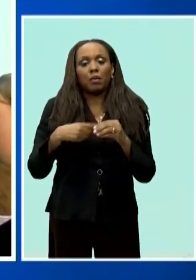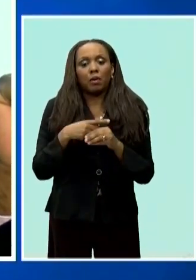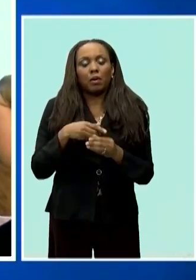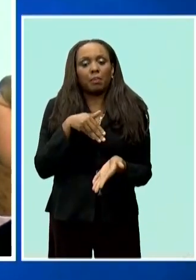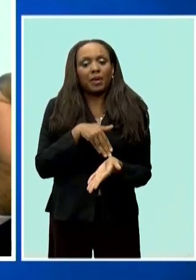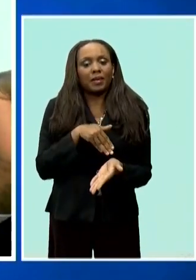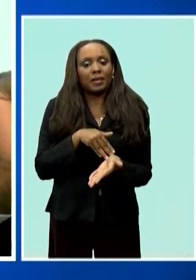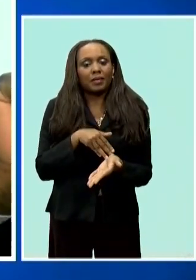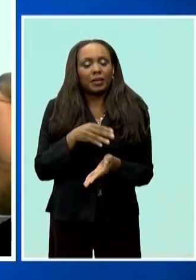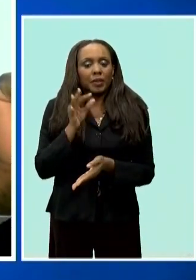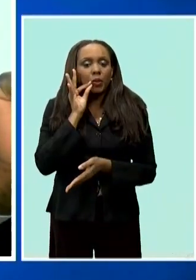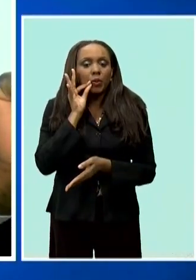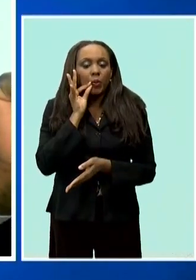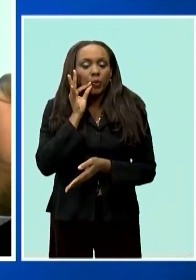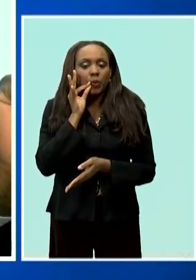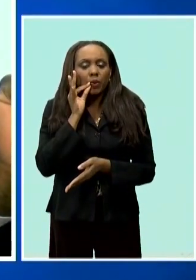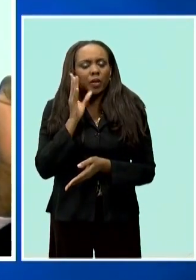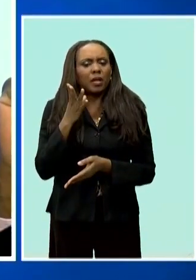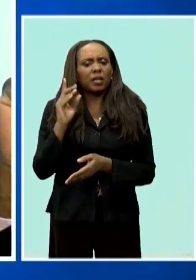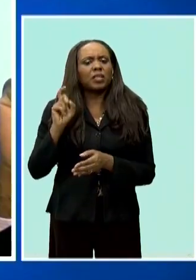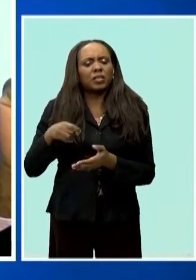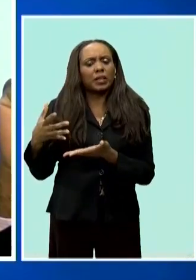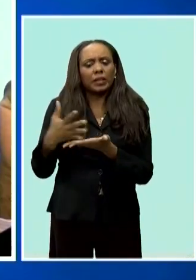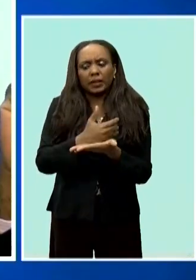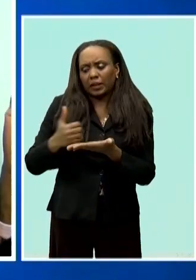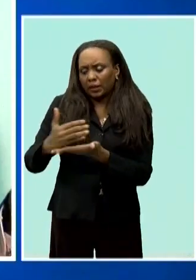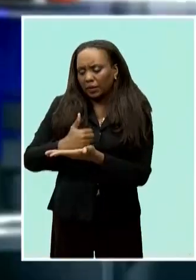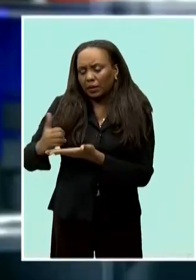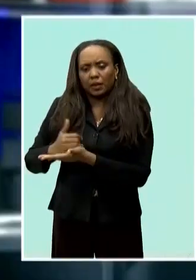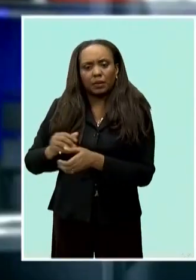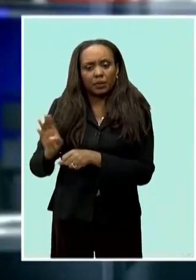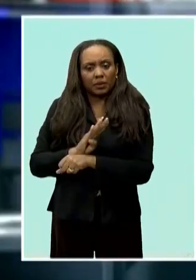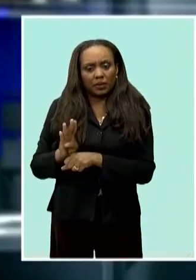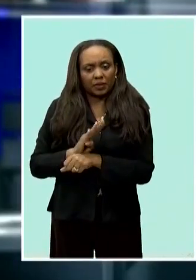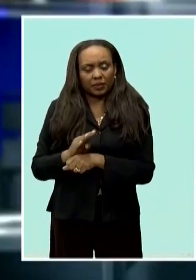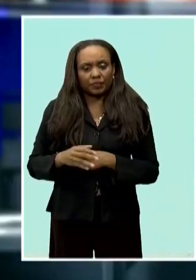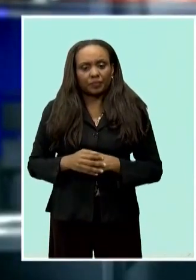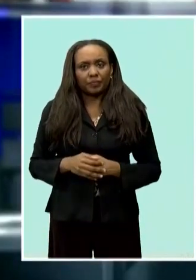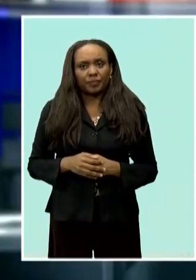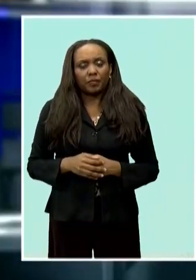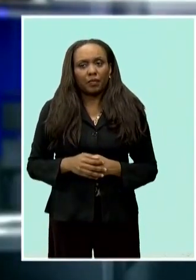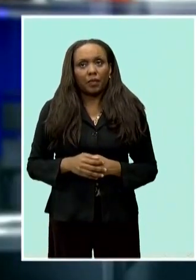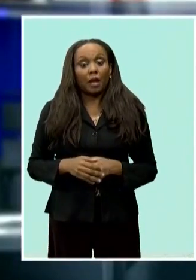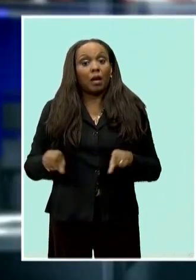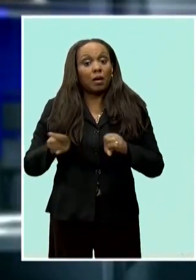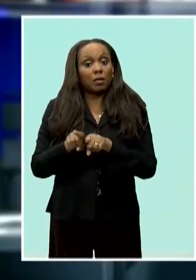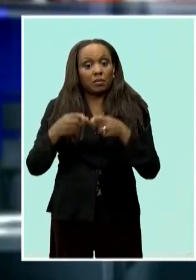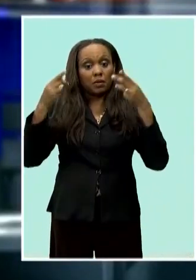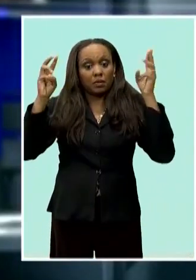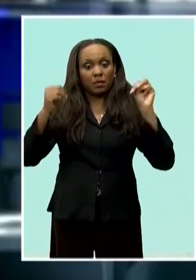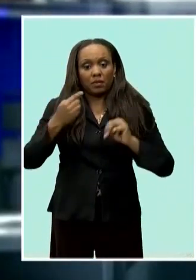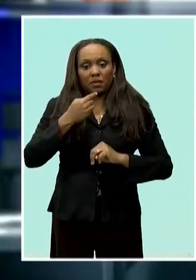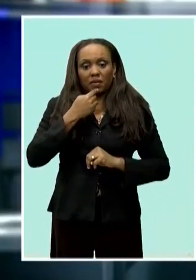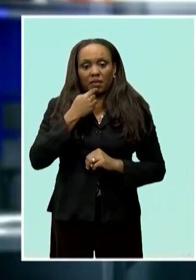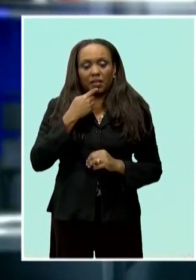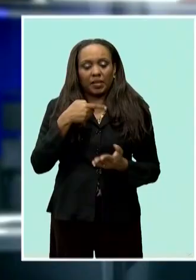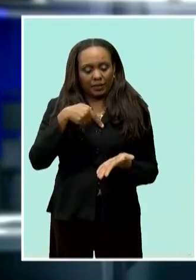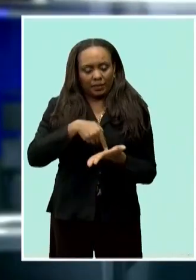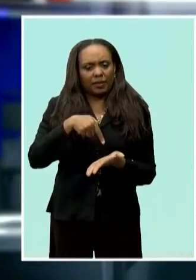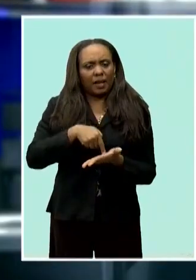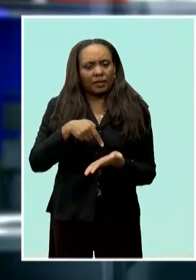in fact, our ability to indicate that the Cabinet had agreed to this policy framework and that the